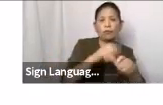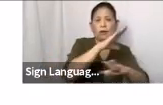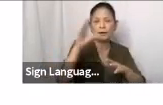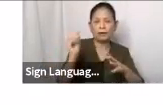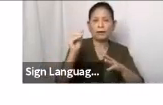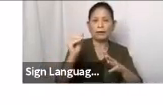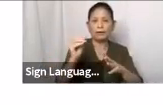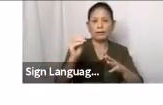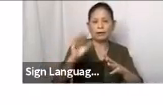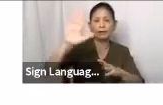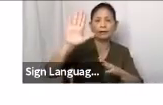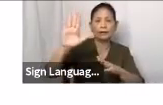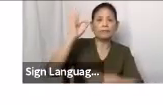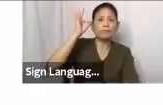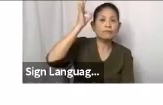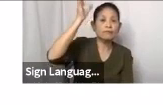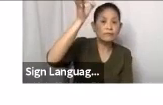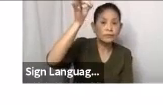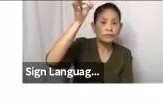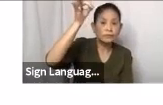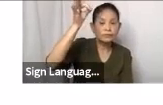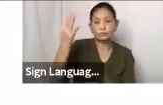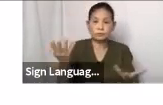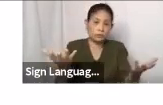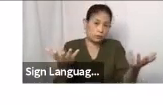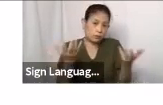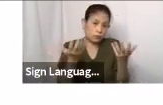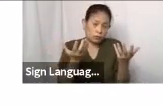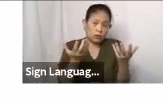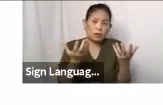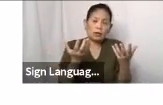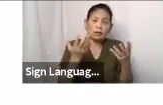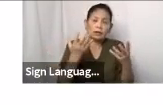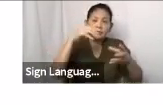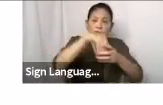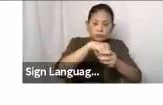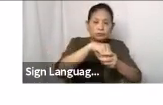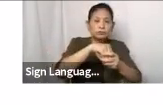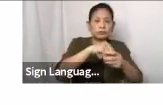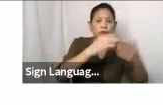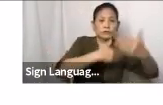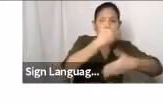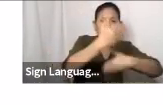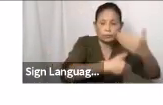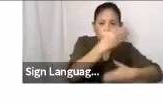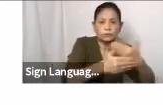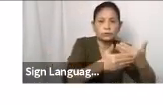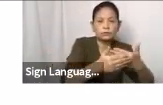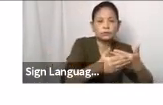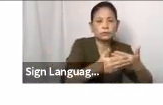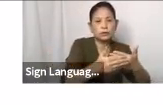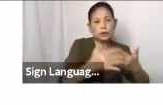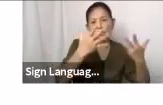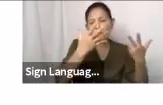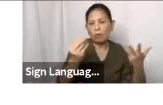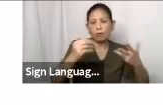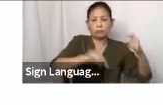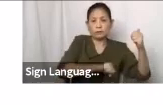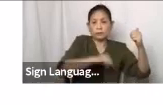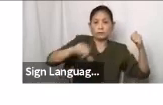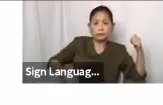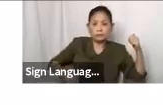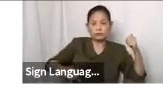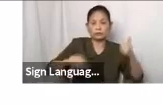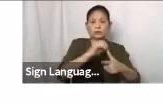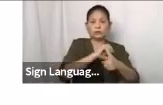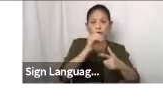we discussed their future, basically whether they want to get into the castration process or sex reassignment surgery, or what